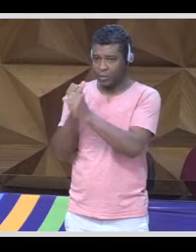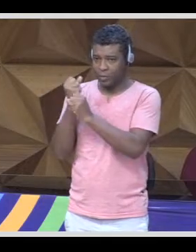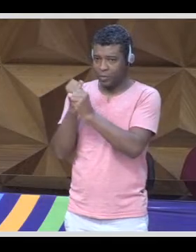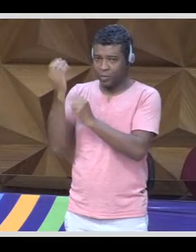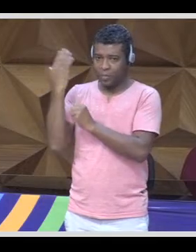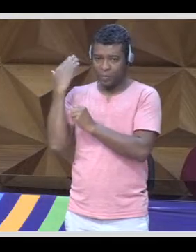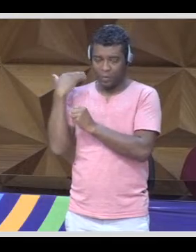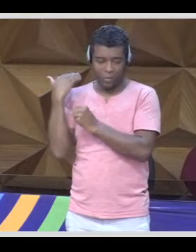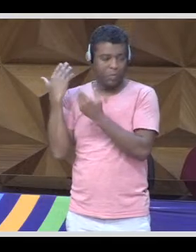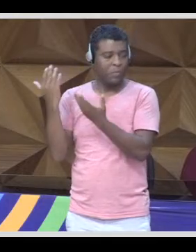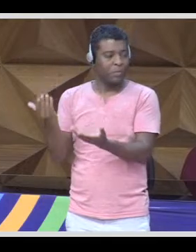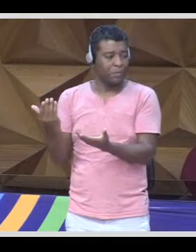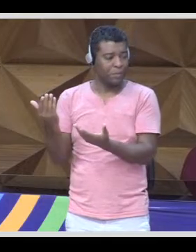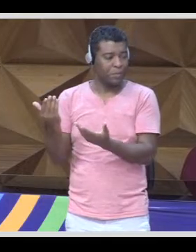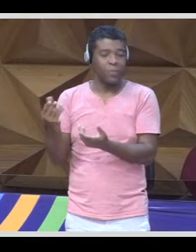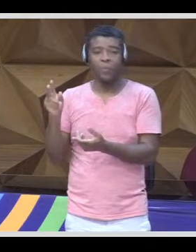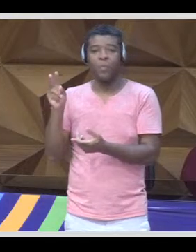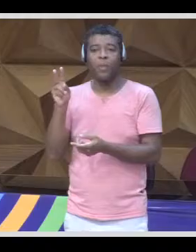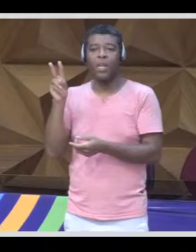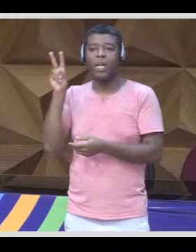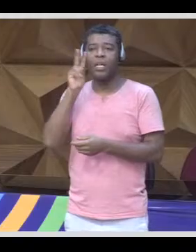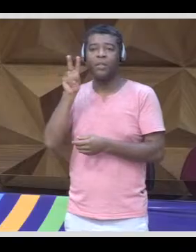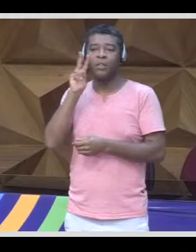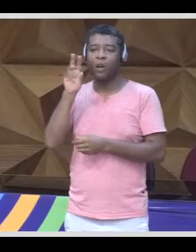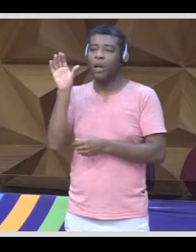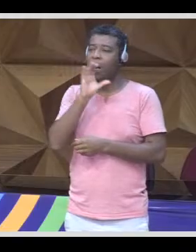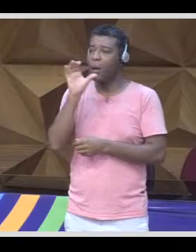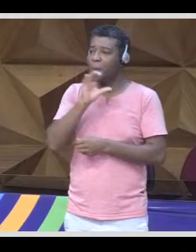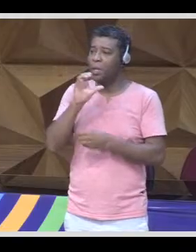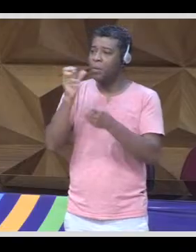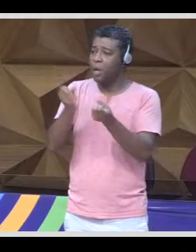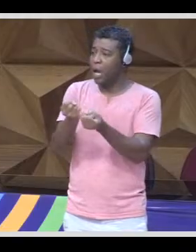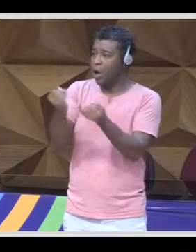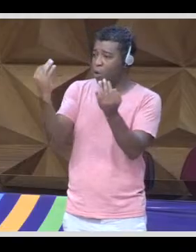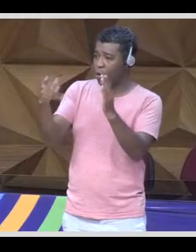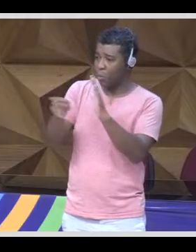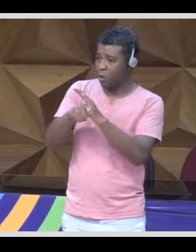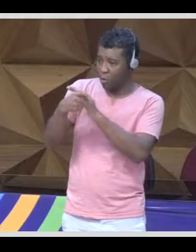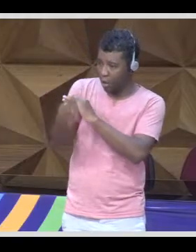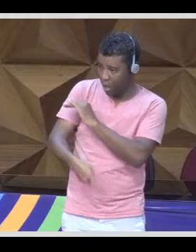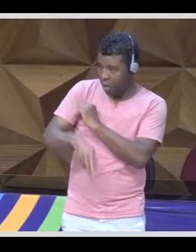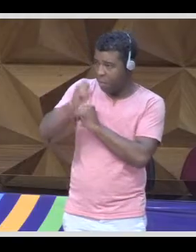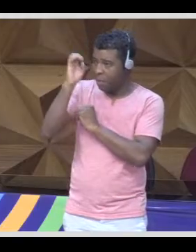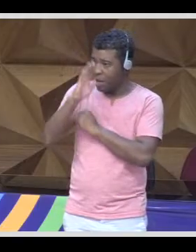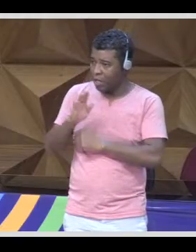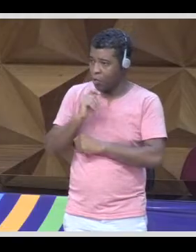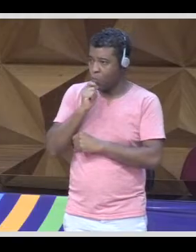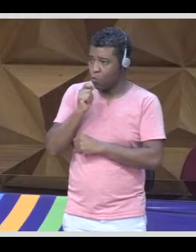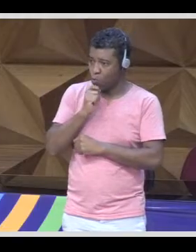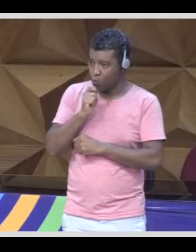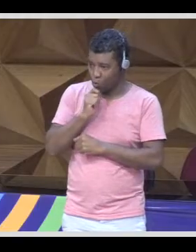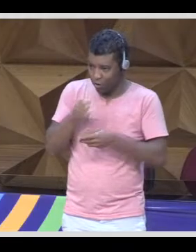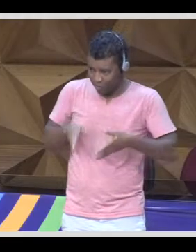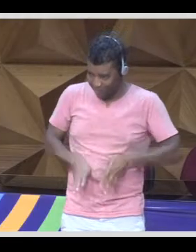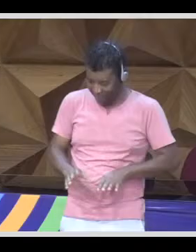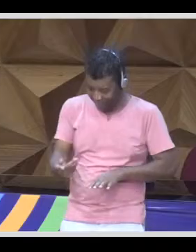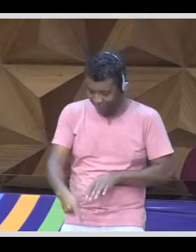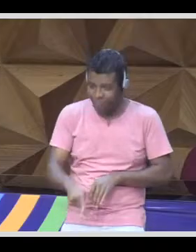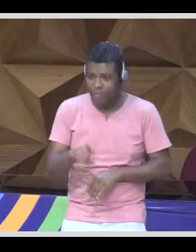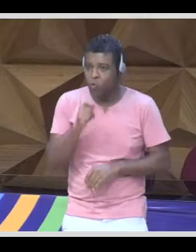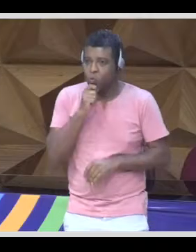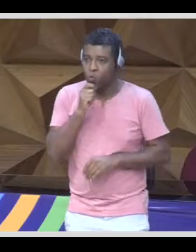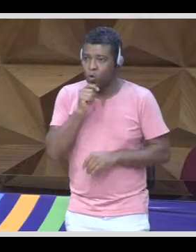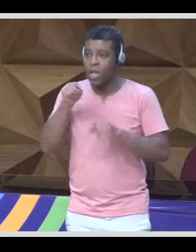Quick history for those who are not from Brazil, I don't know. At that time, we had a far-right president who was